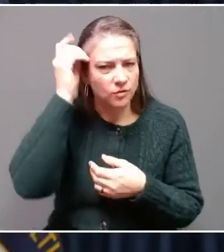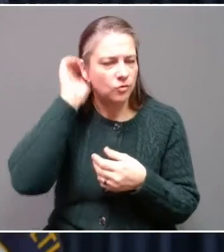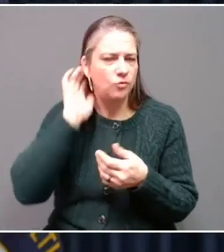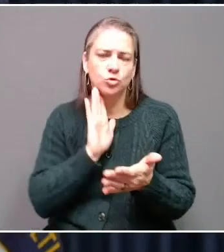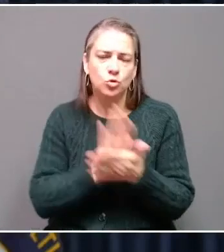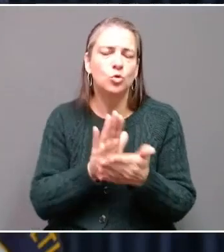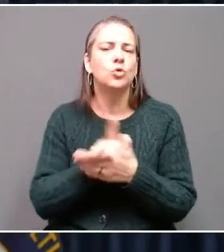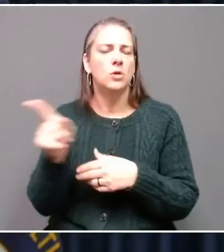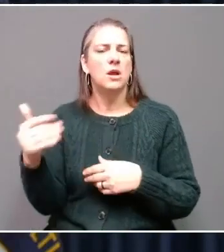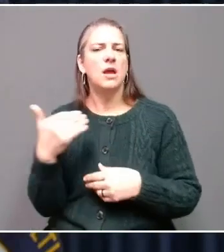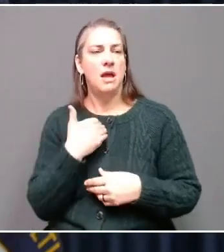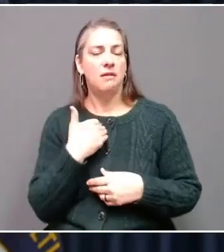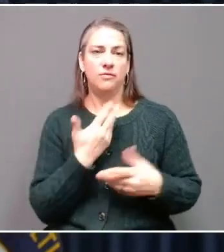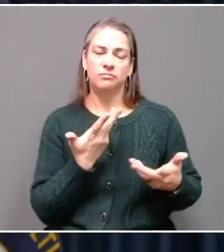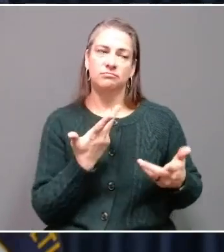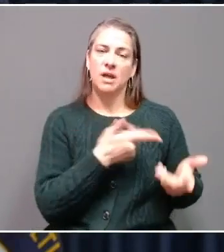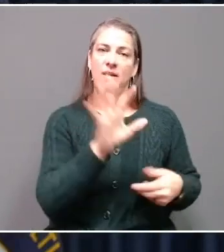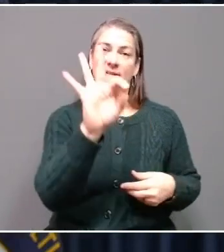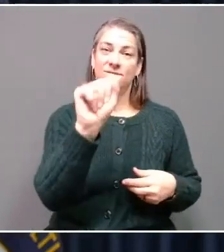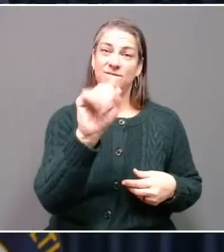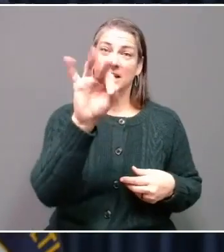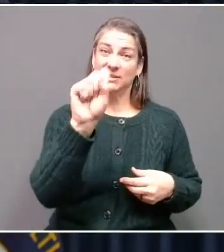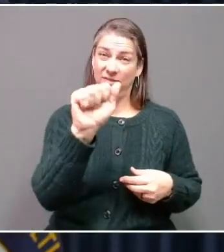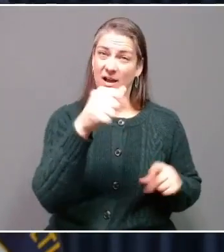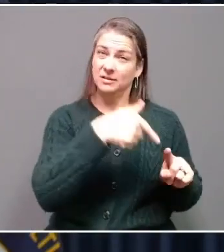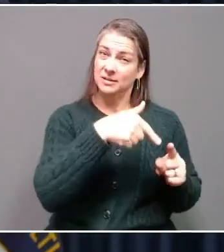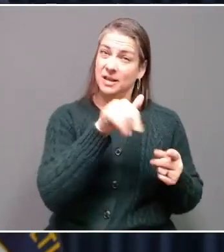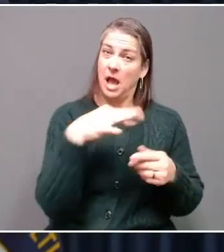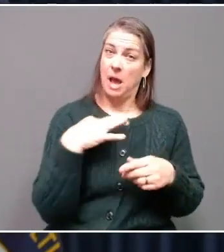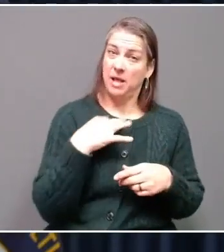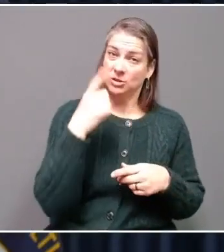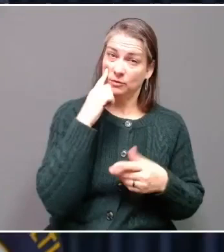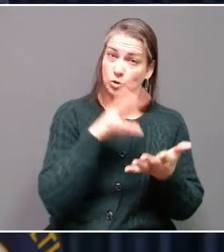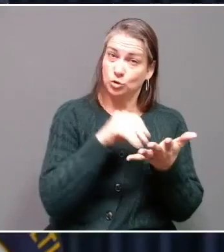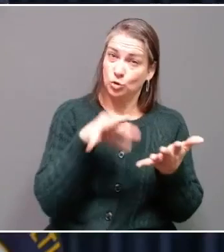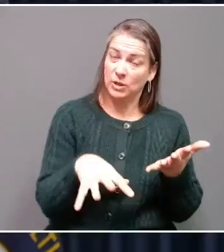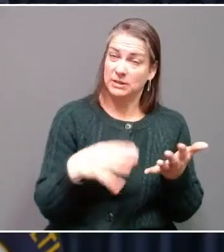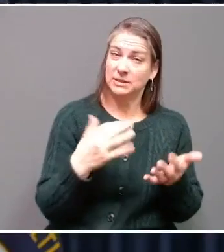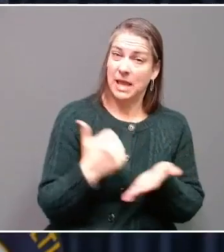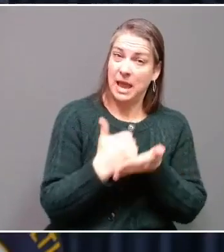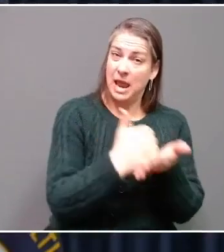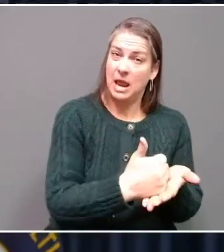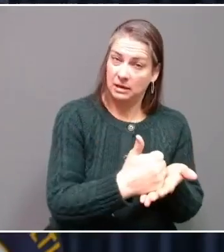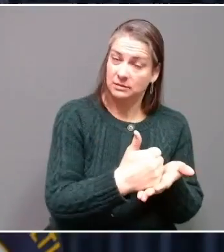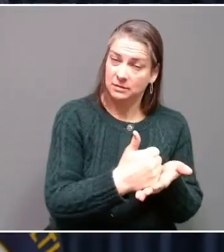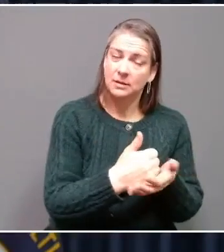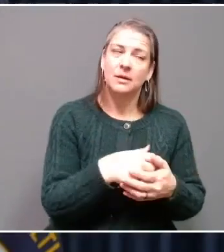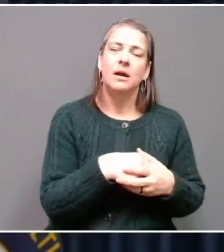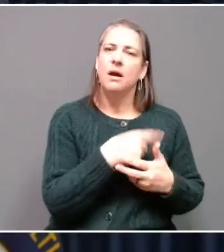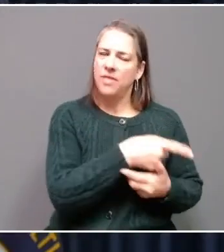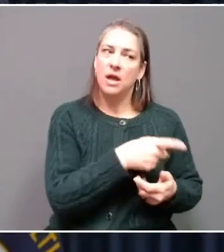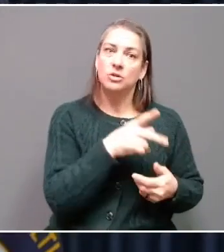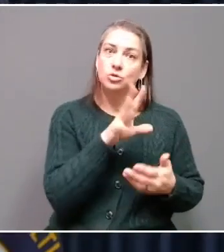for federal student aid, FAFSA. We've seen when we can get students to fill that out, it opens up their eyes about what is possible. I'm